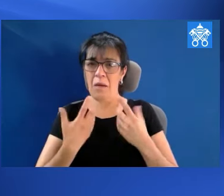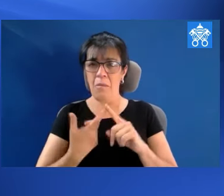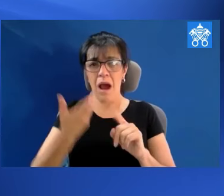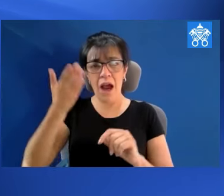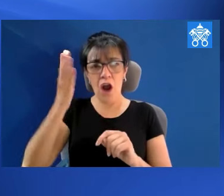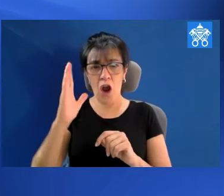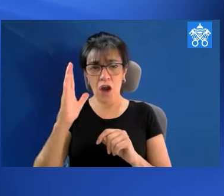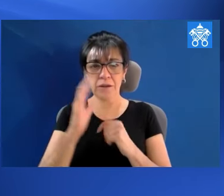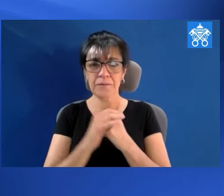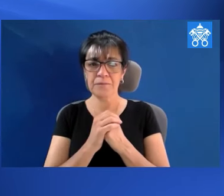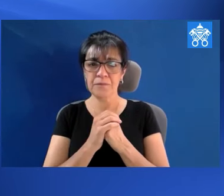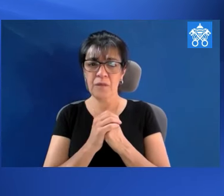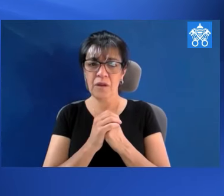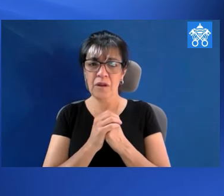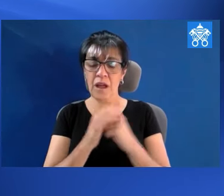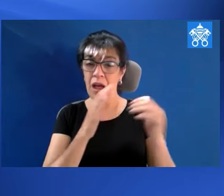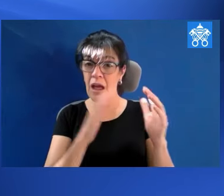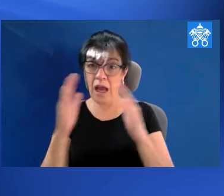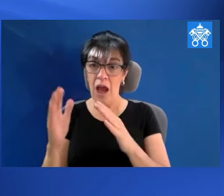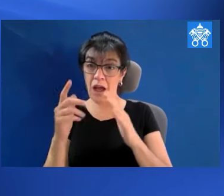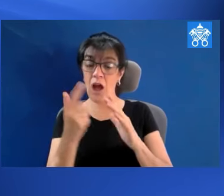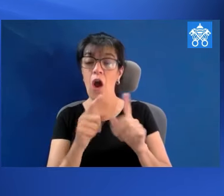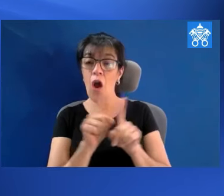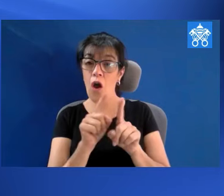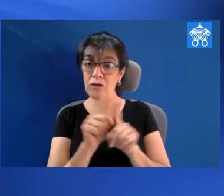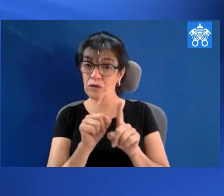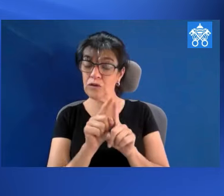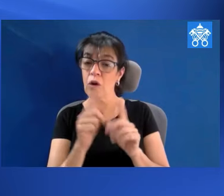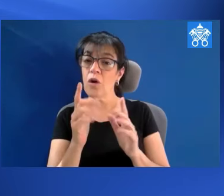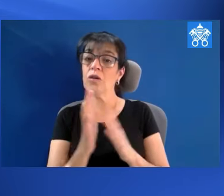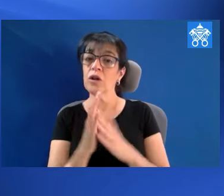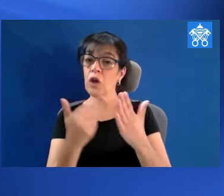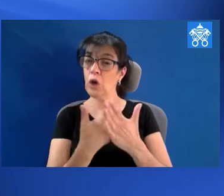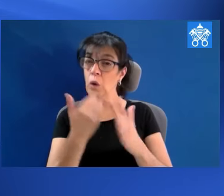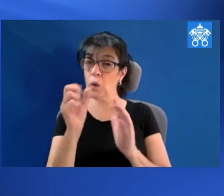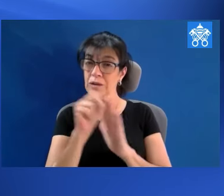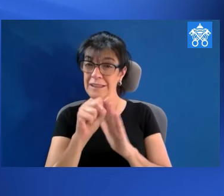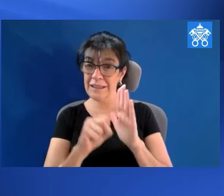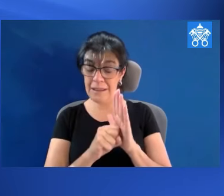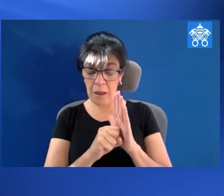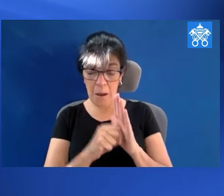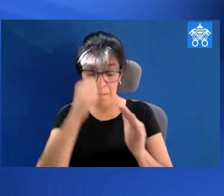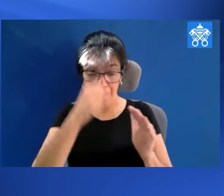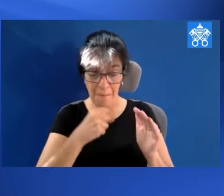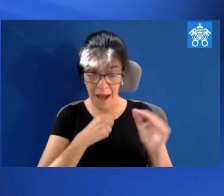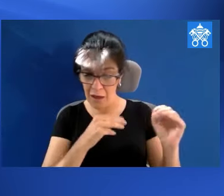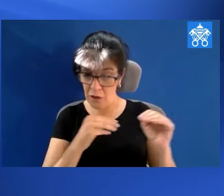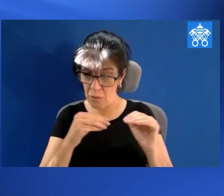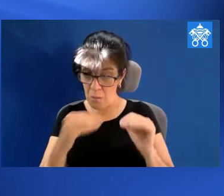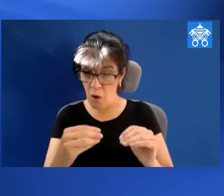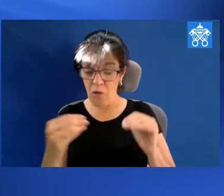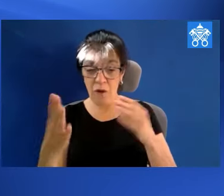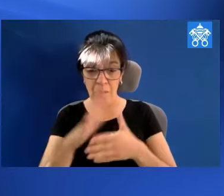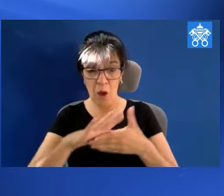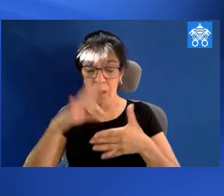All Scripture is inspired by God. And another passage in the New Testament says, men moved by the Holy